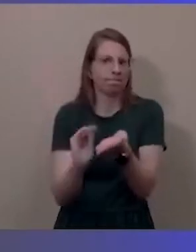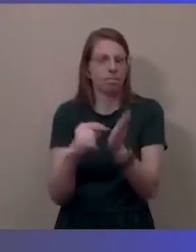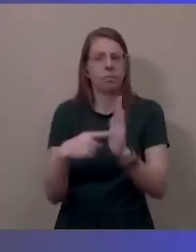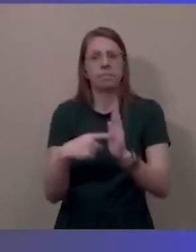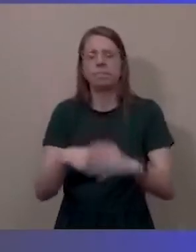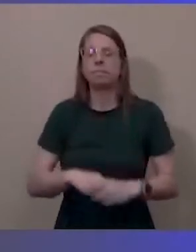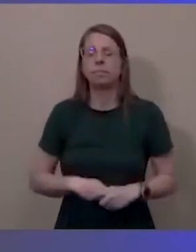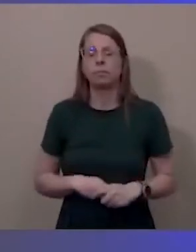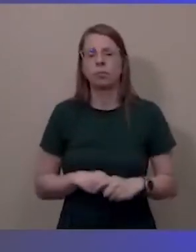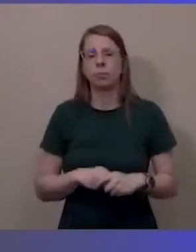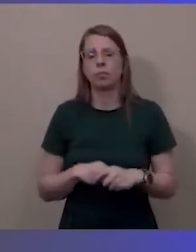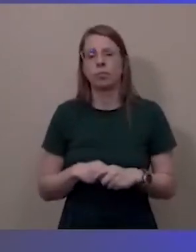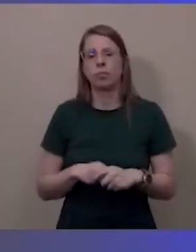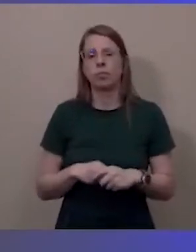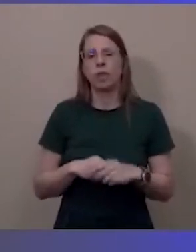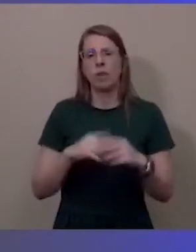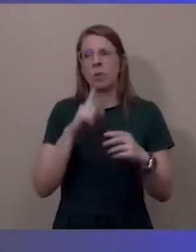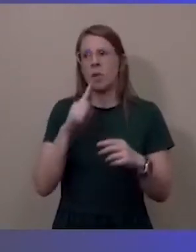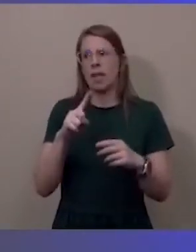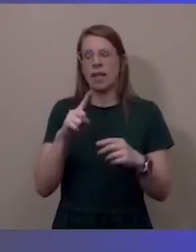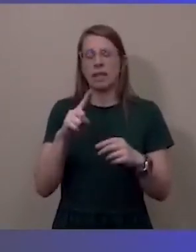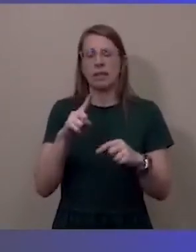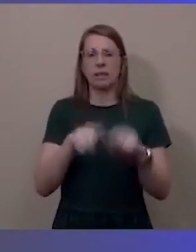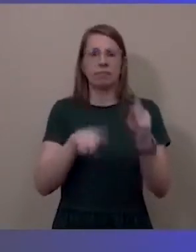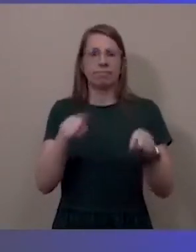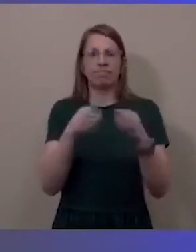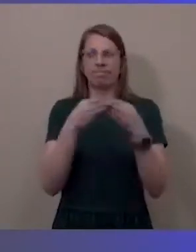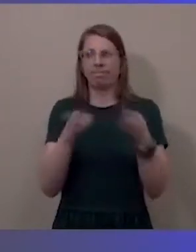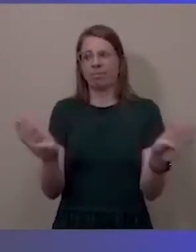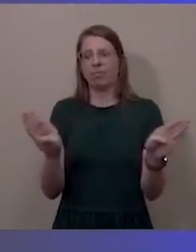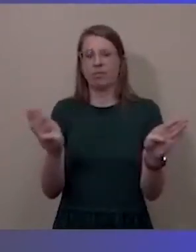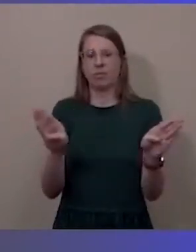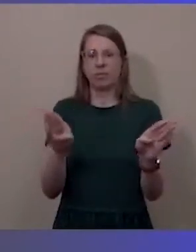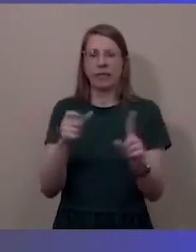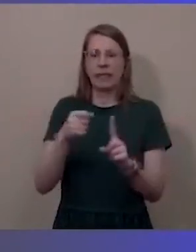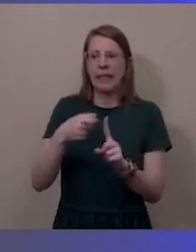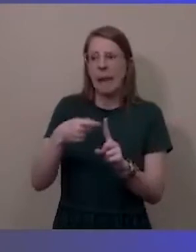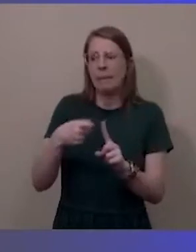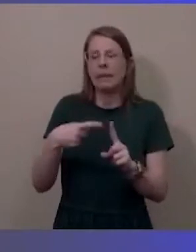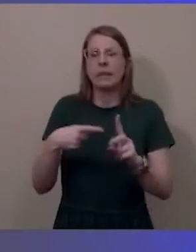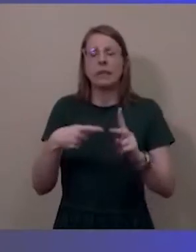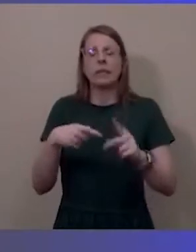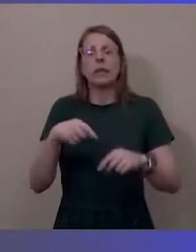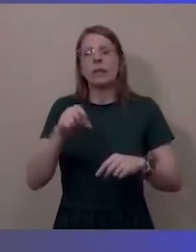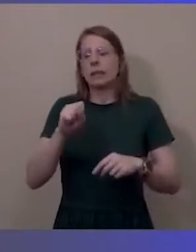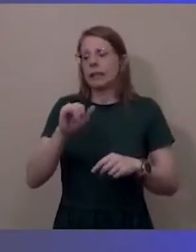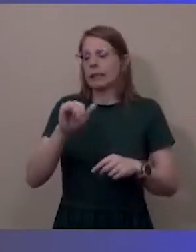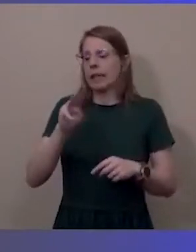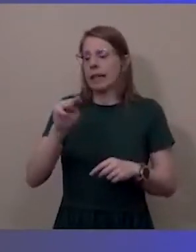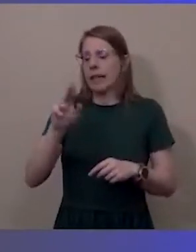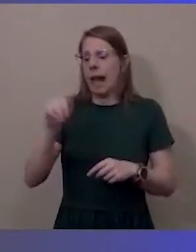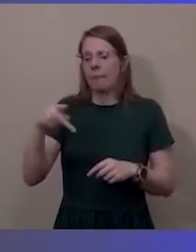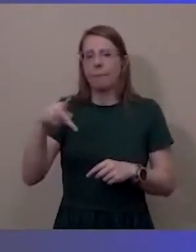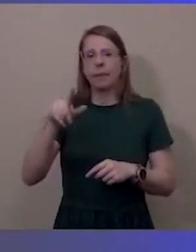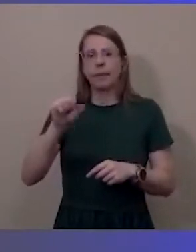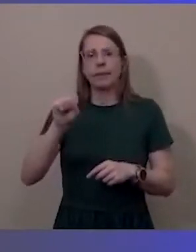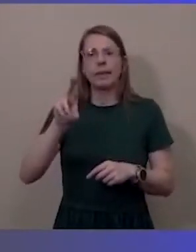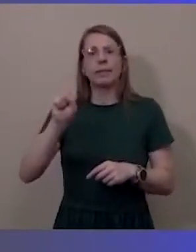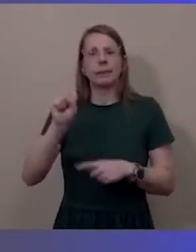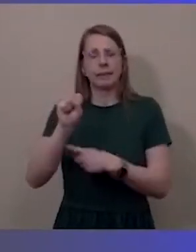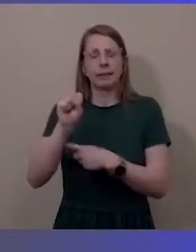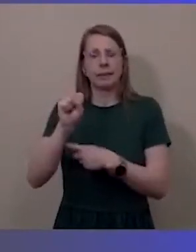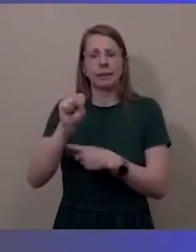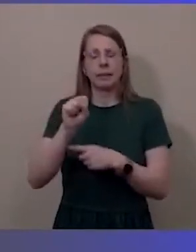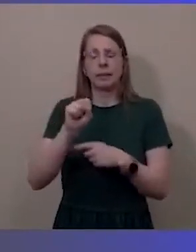So it's a broad spectrum of things that we're thinking about, the synapses and the health of the synapses. So it's a whole new world in